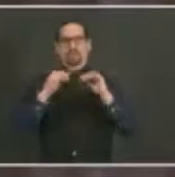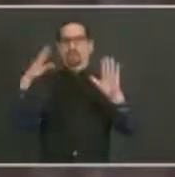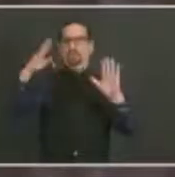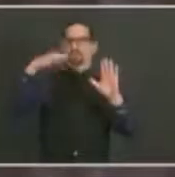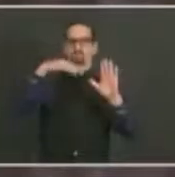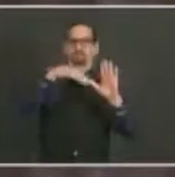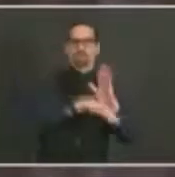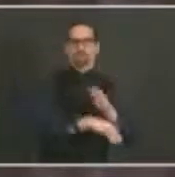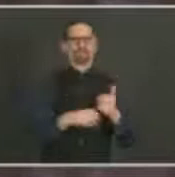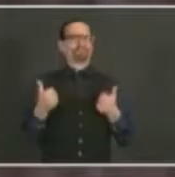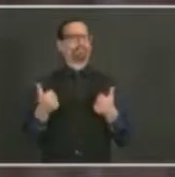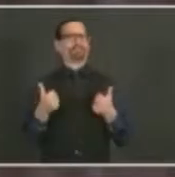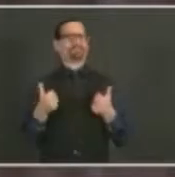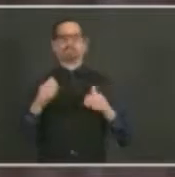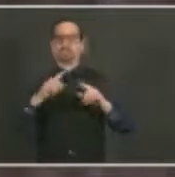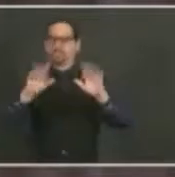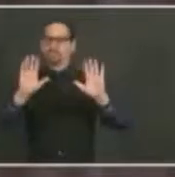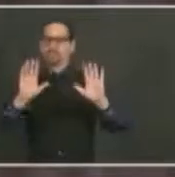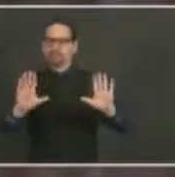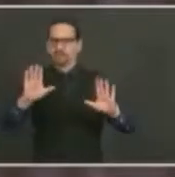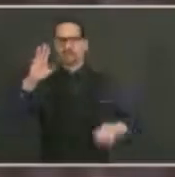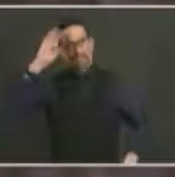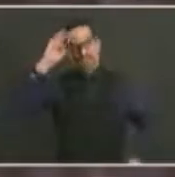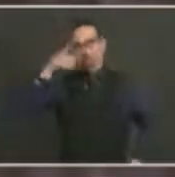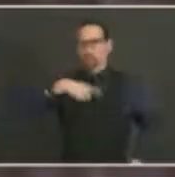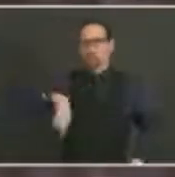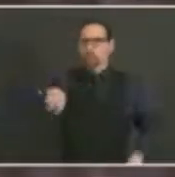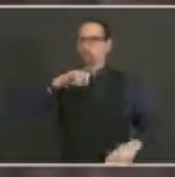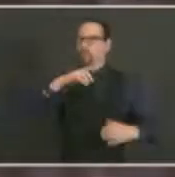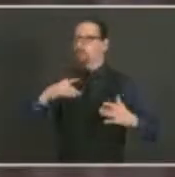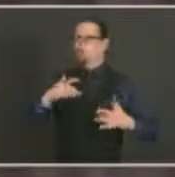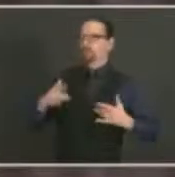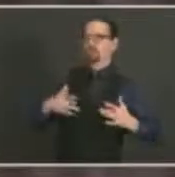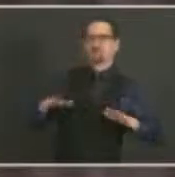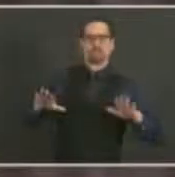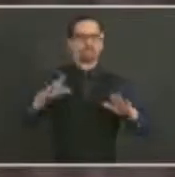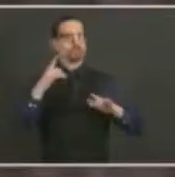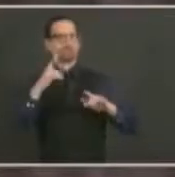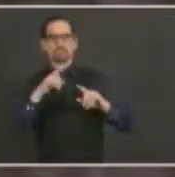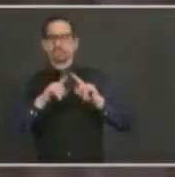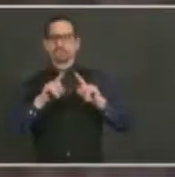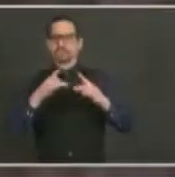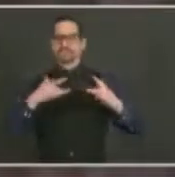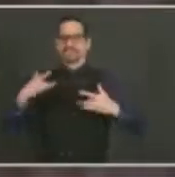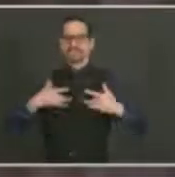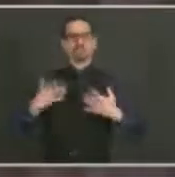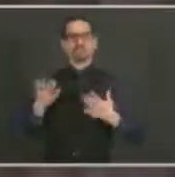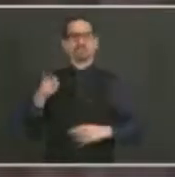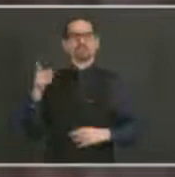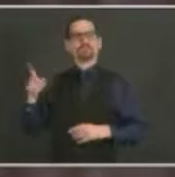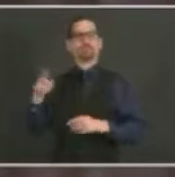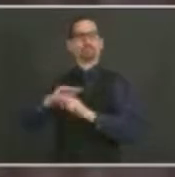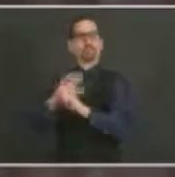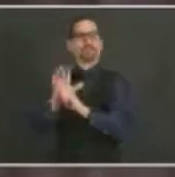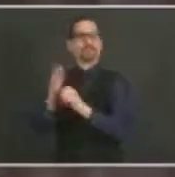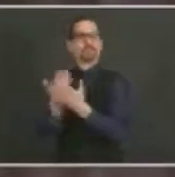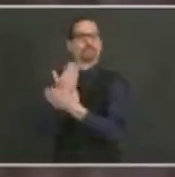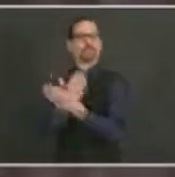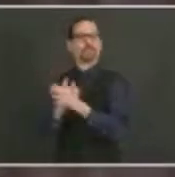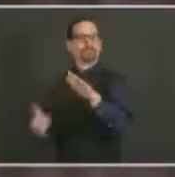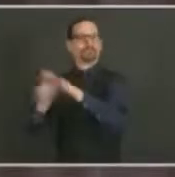very aware of the strain that potentially could be coming our way, so that reinforces the need to be wearing our